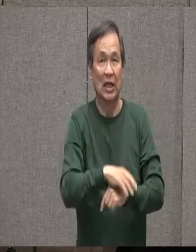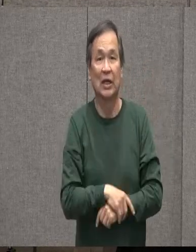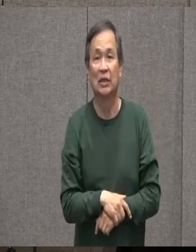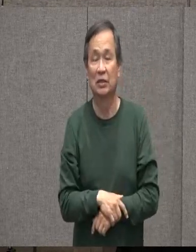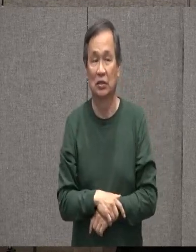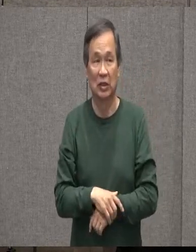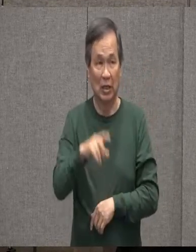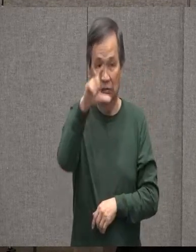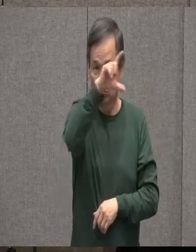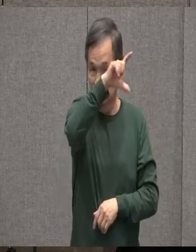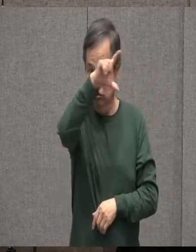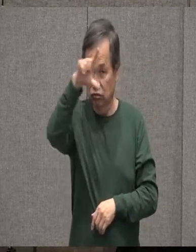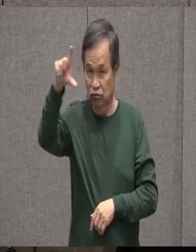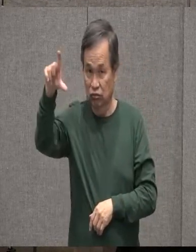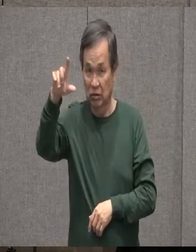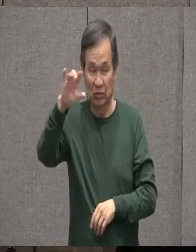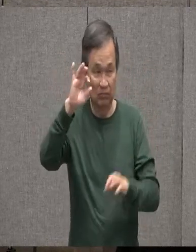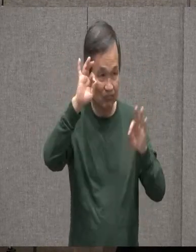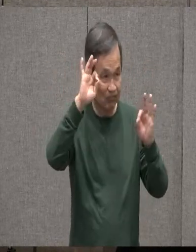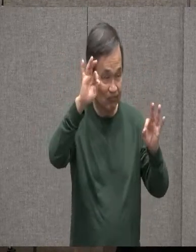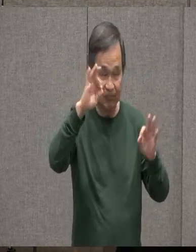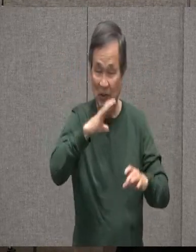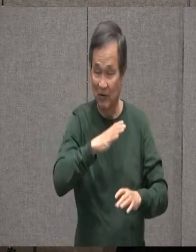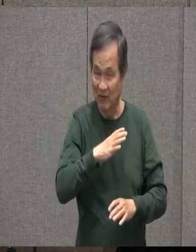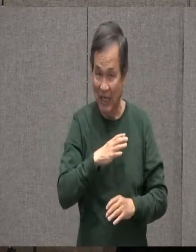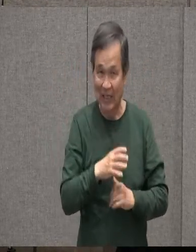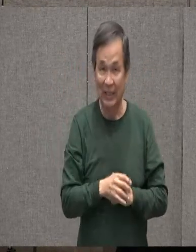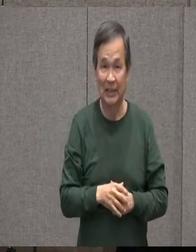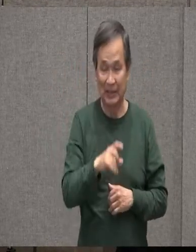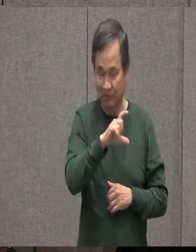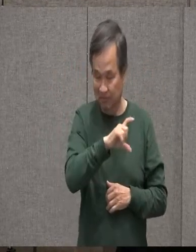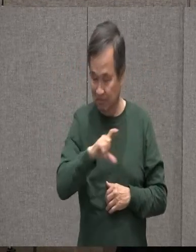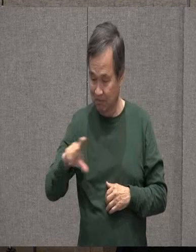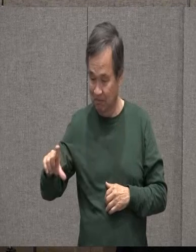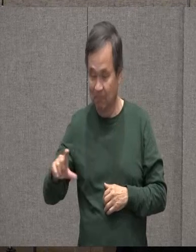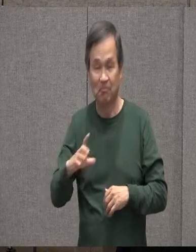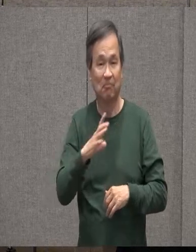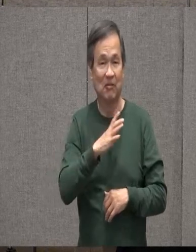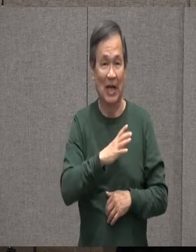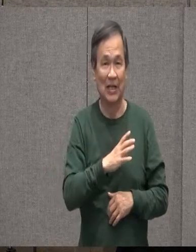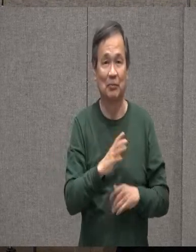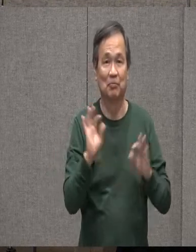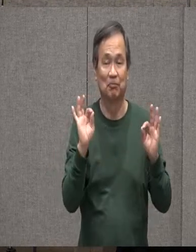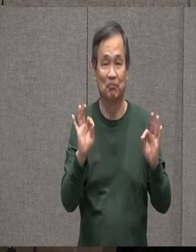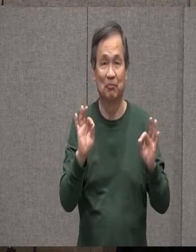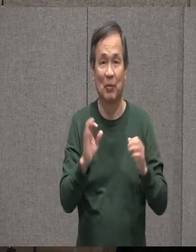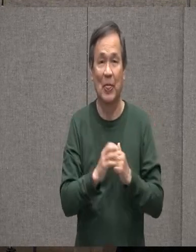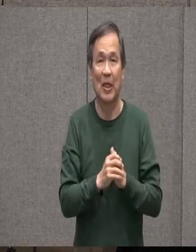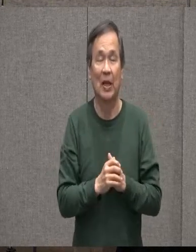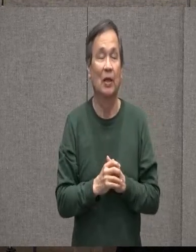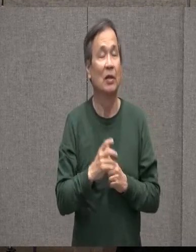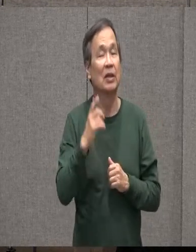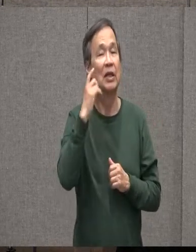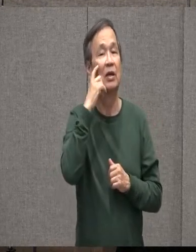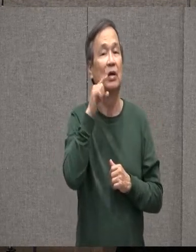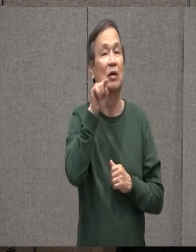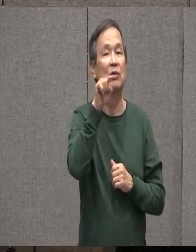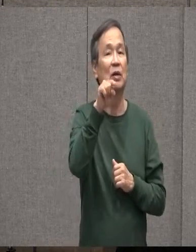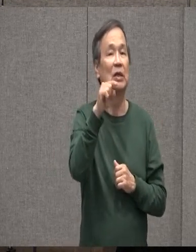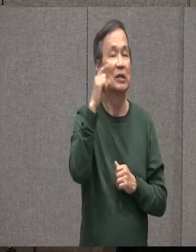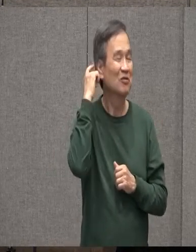about, okay, I have a 2, I have a 3, I have a 2 and I have a 3. I know that I have to make a